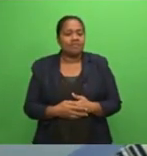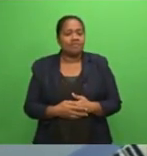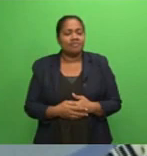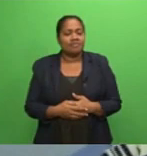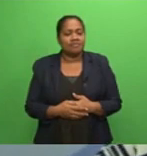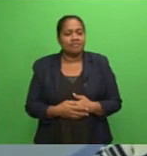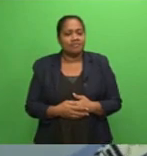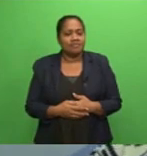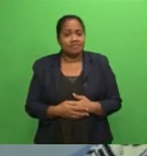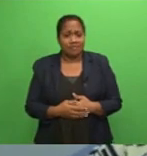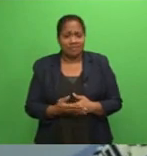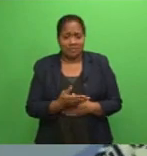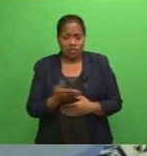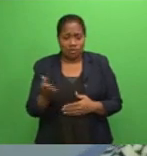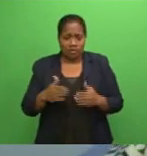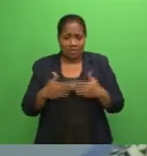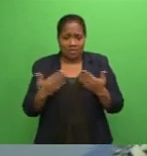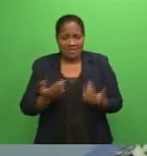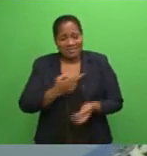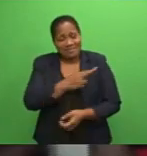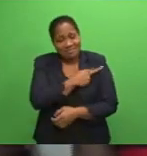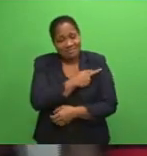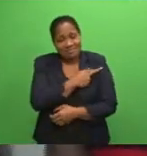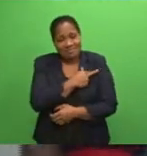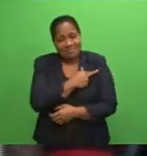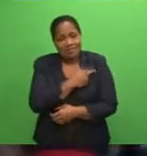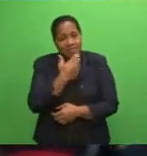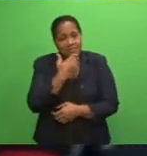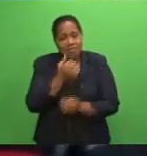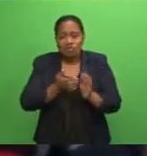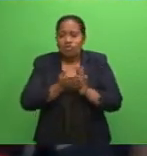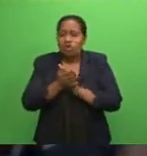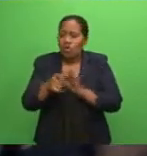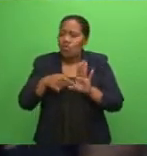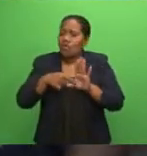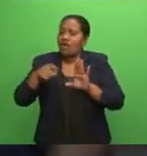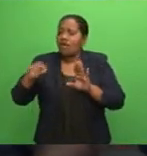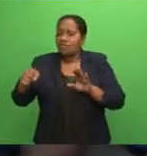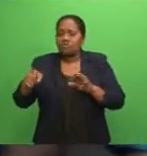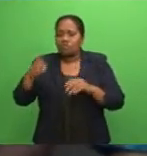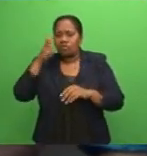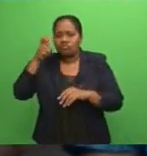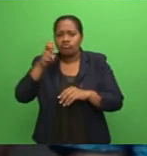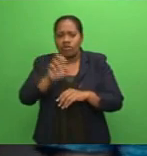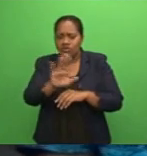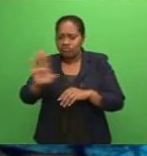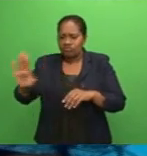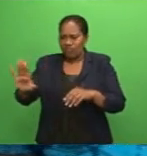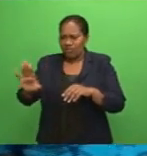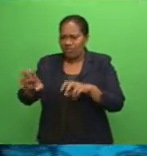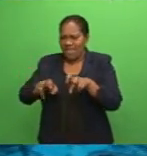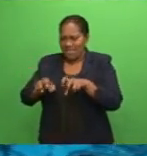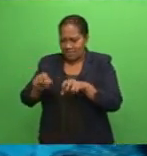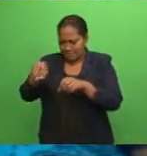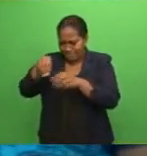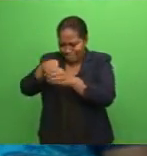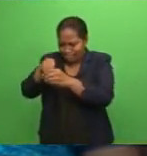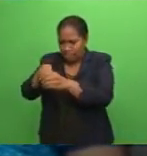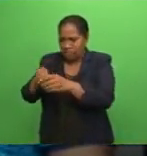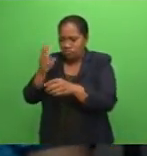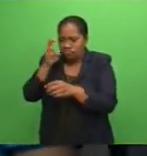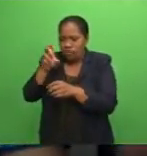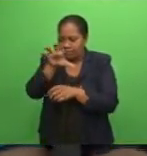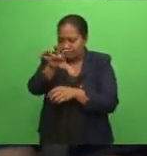You are now responsible to please go out and train all of your athletes, your technical officials,